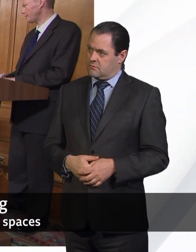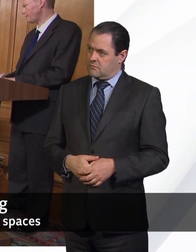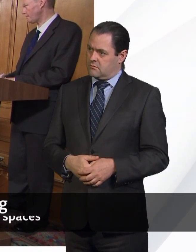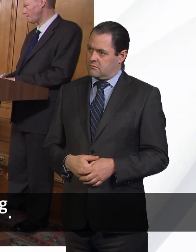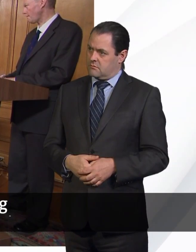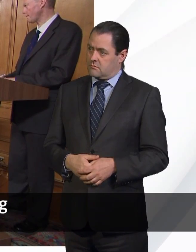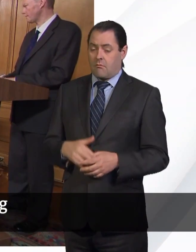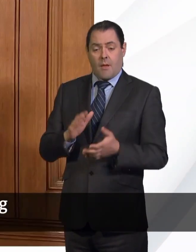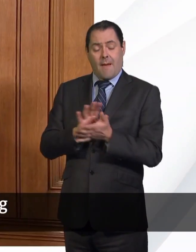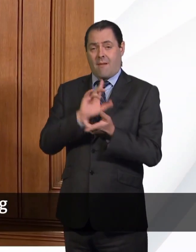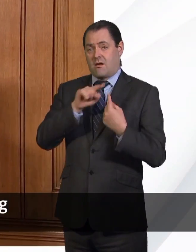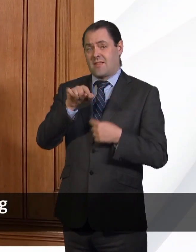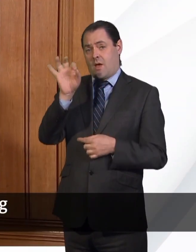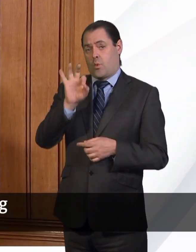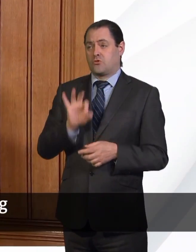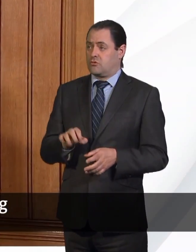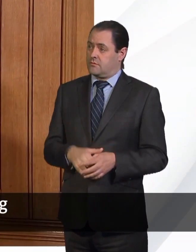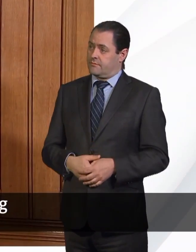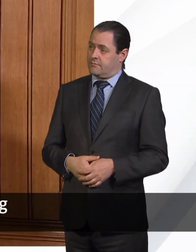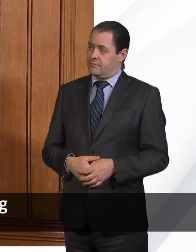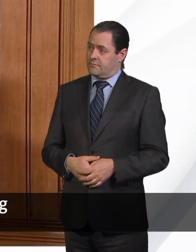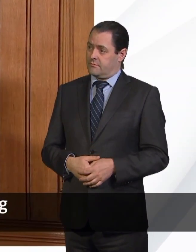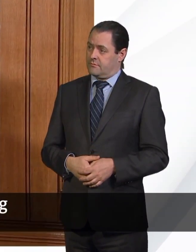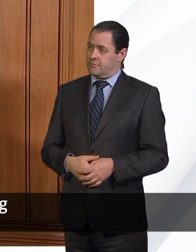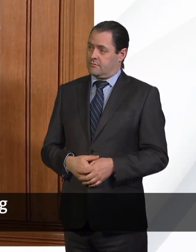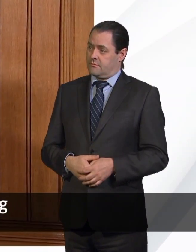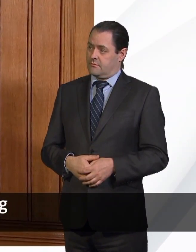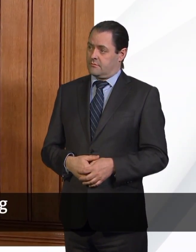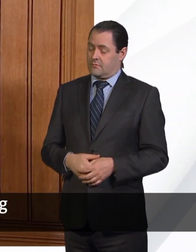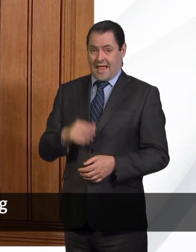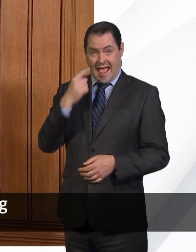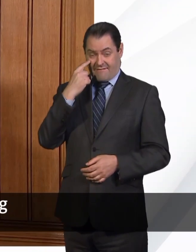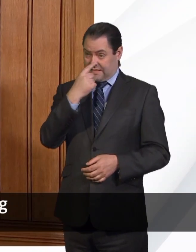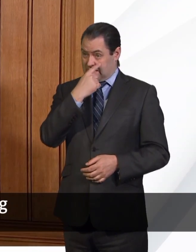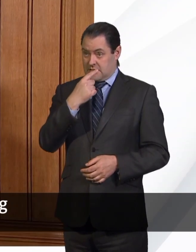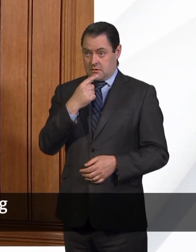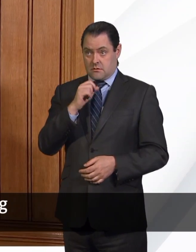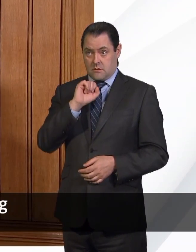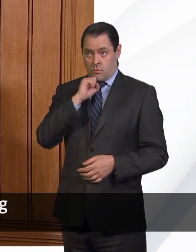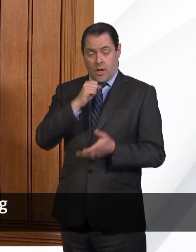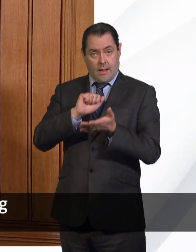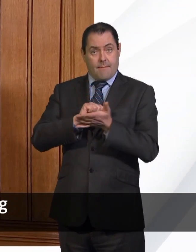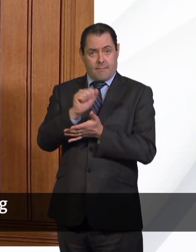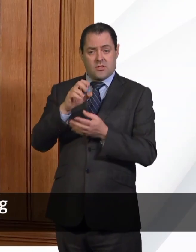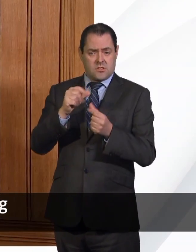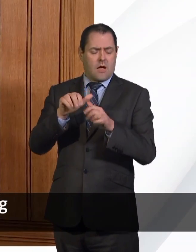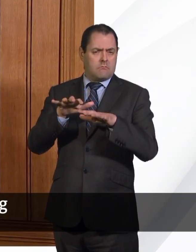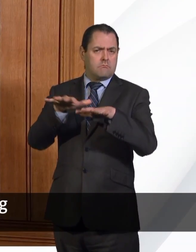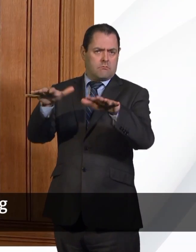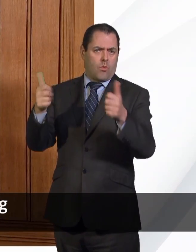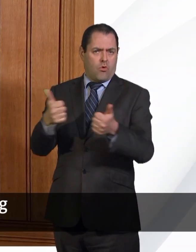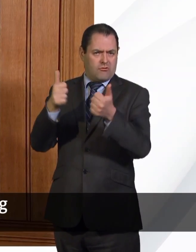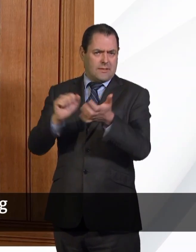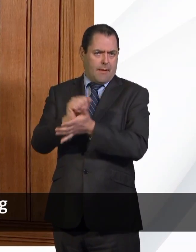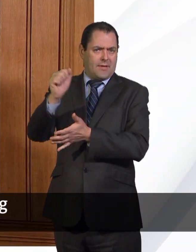answer that. The evidence that we've got and that will be published, some of it's out and some of it's coming out